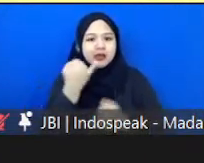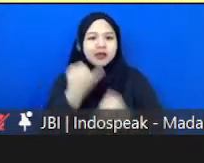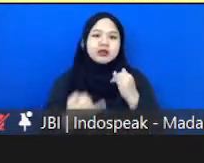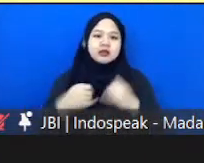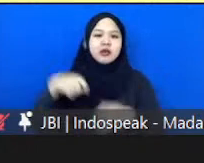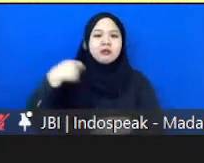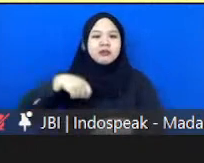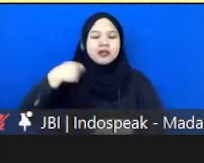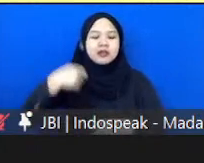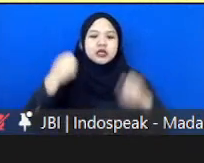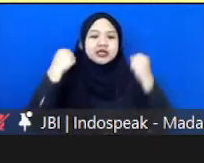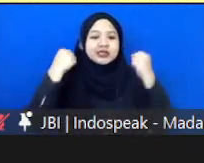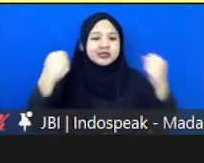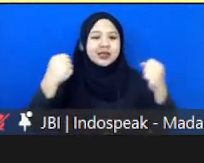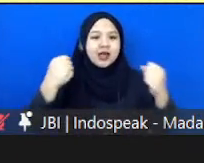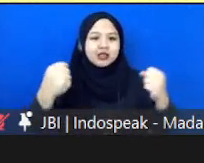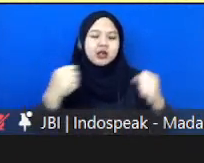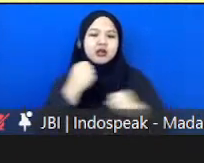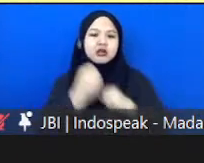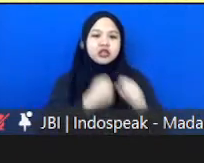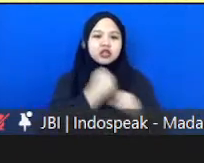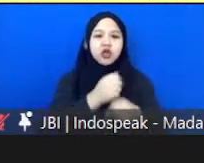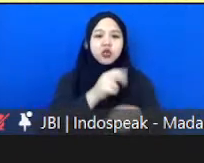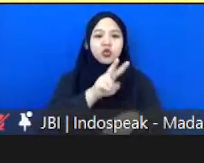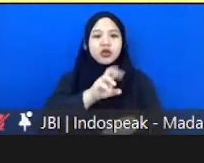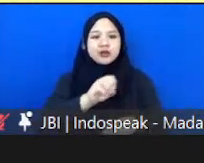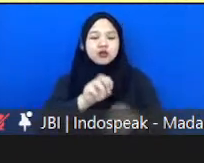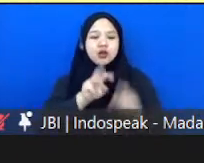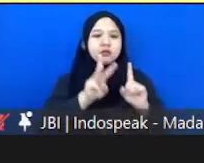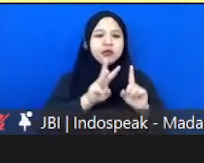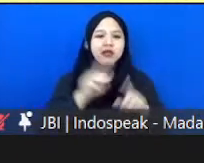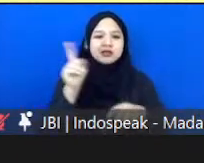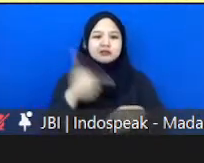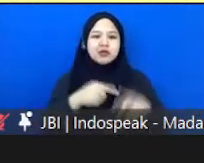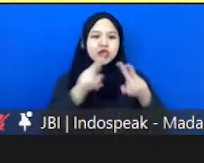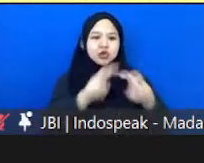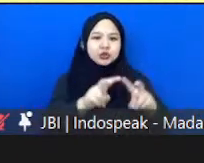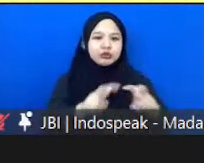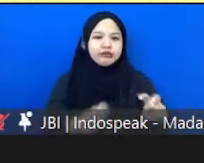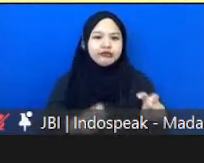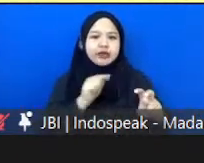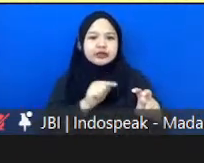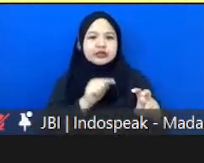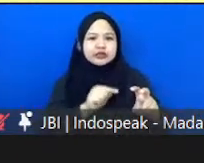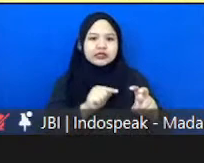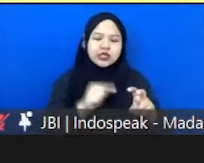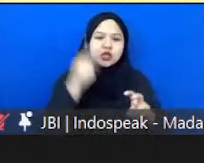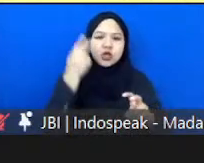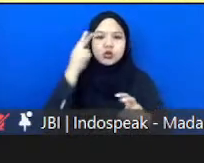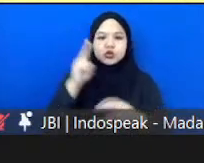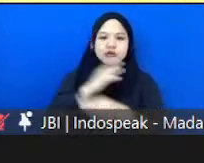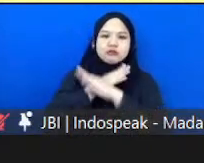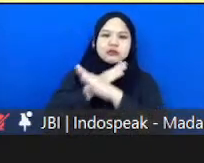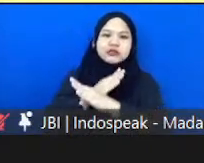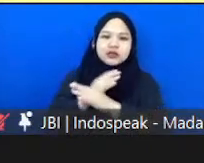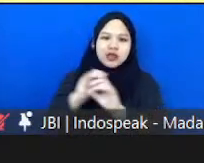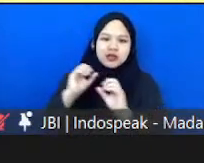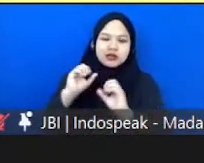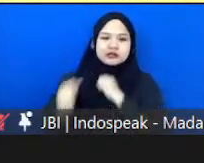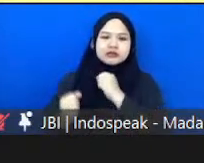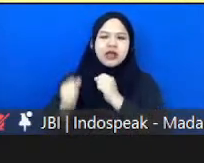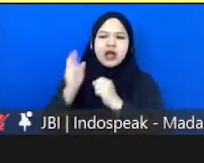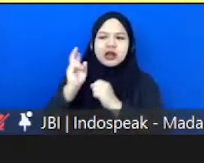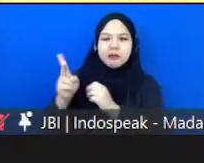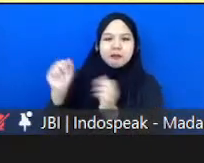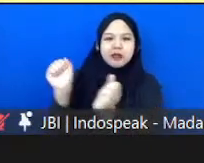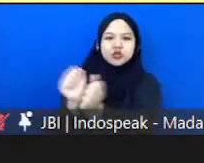Ministry of Health's Basic Health Survey first gotten us a glimpse of the pasung prevalence. And the most recent estimates are from